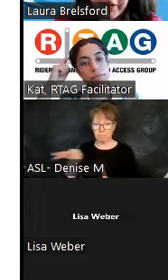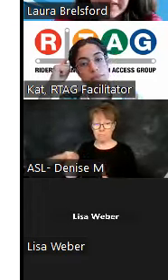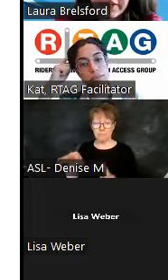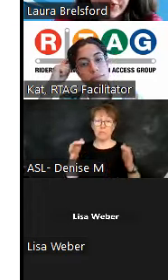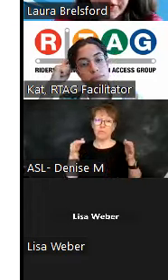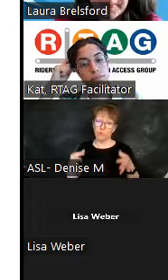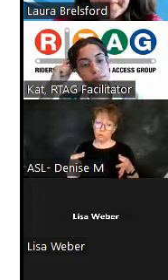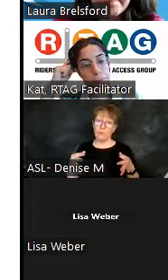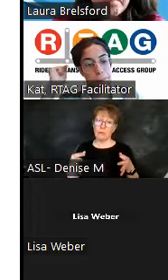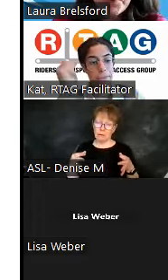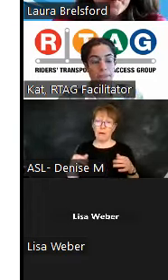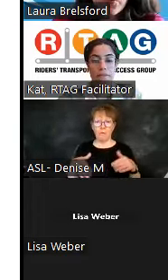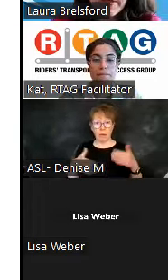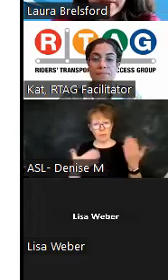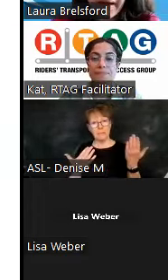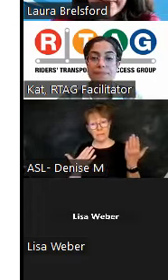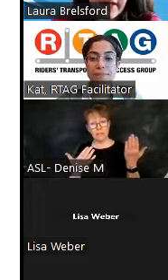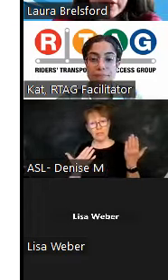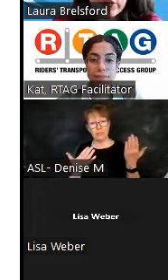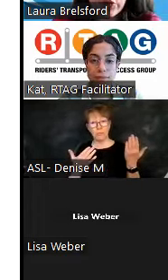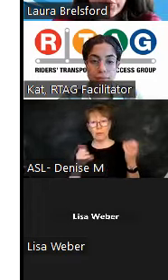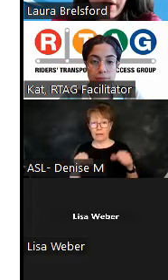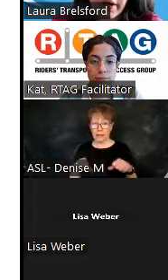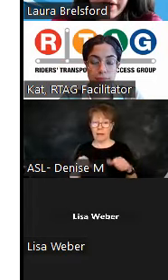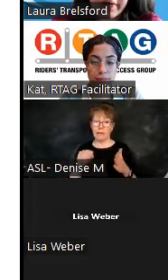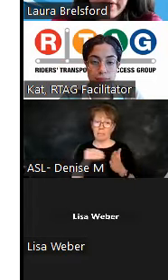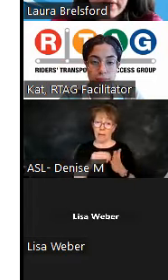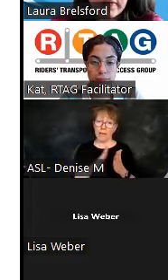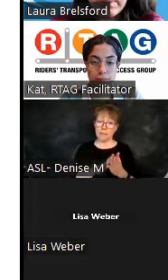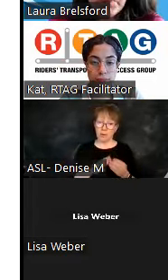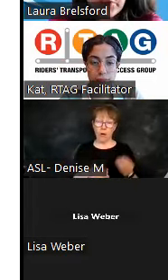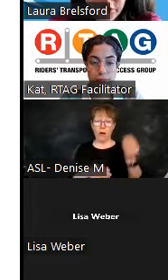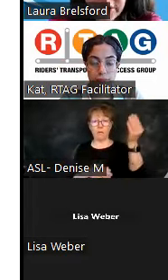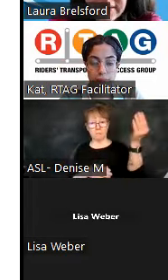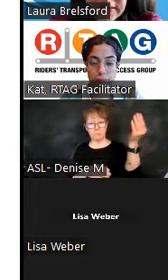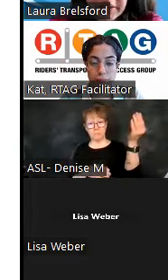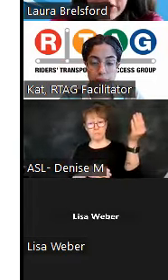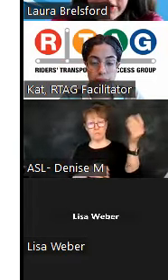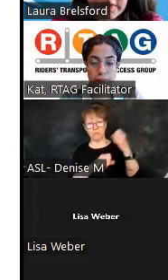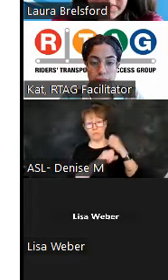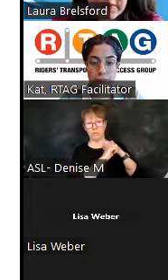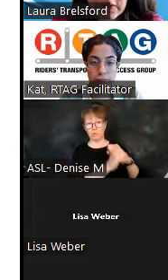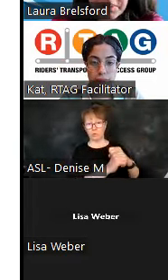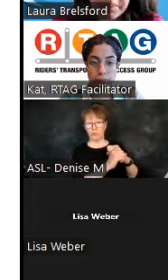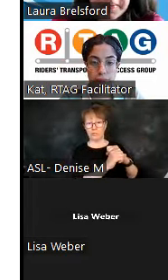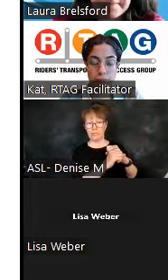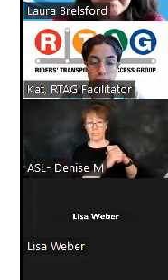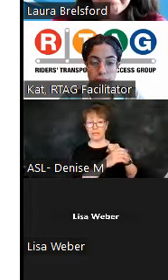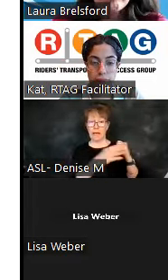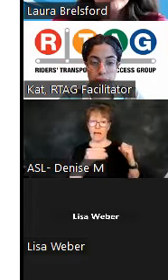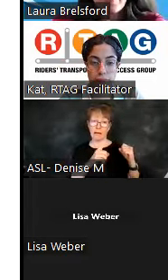a recommendation we can pass on to our security team and our transit police